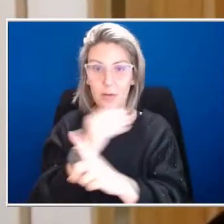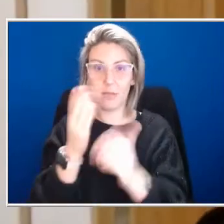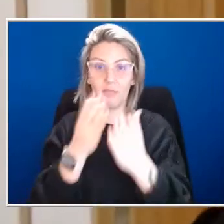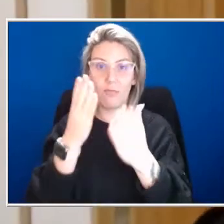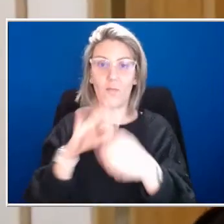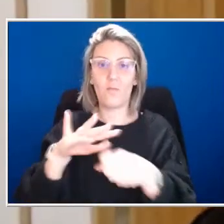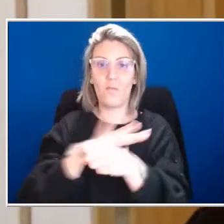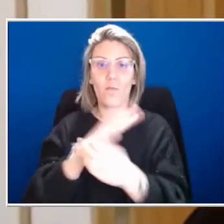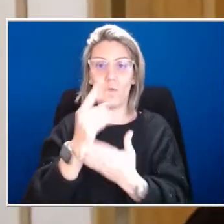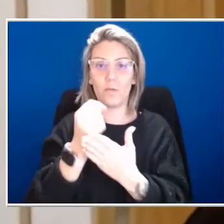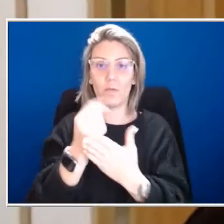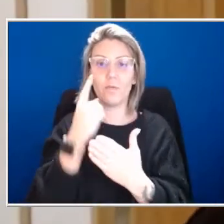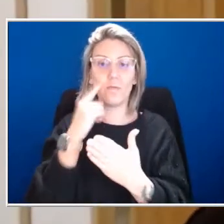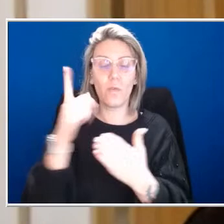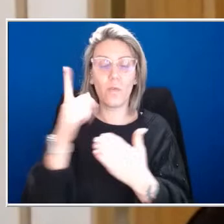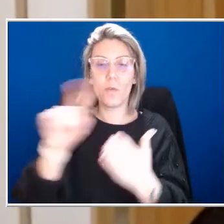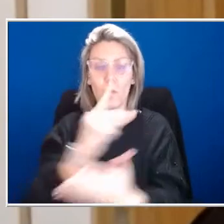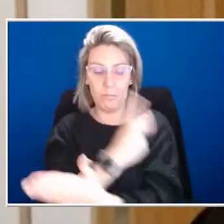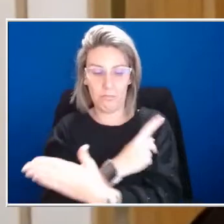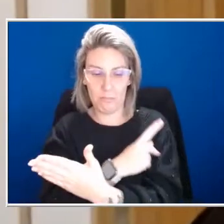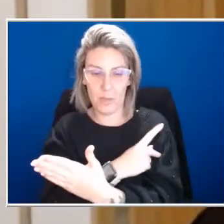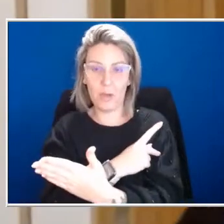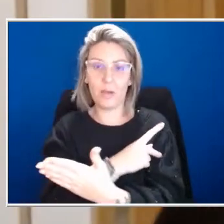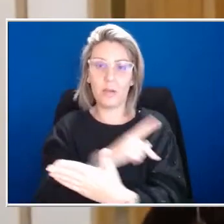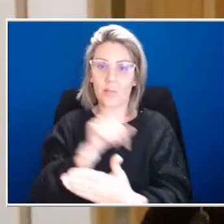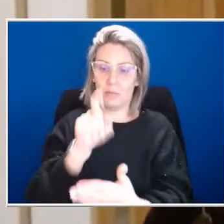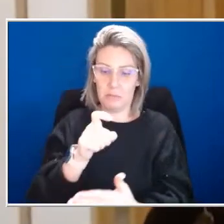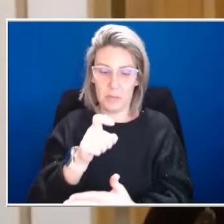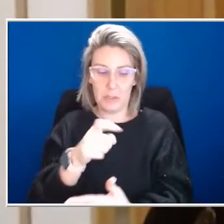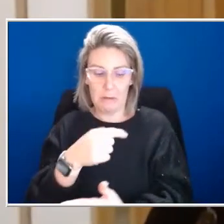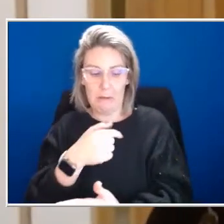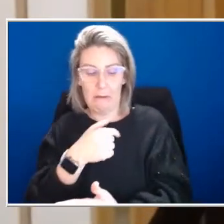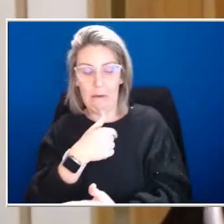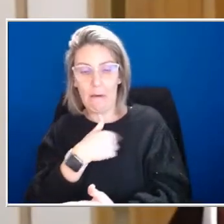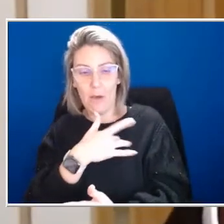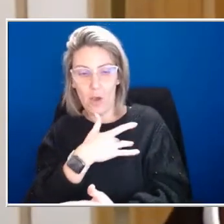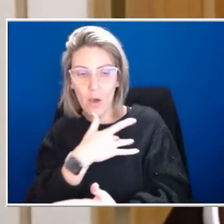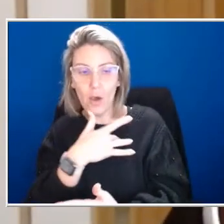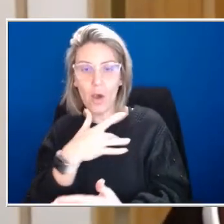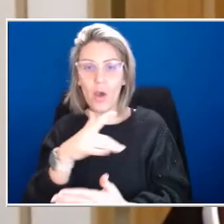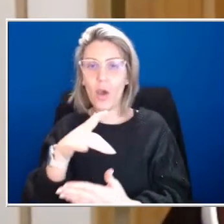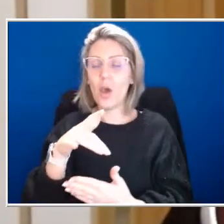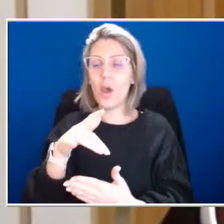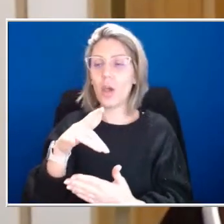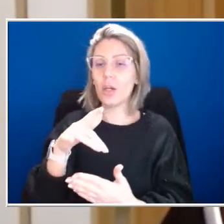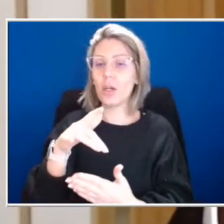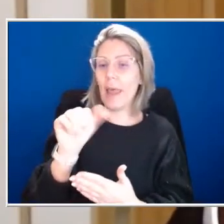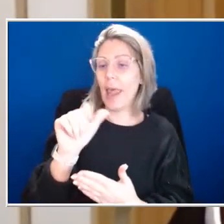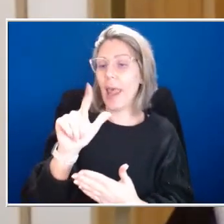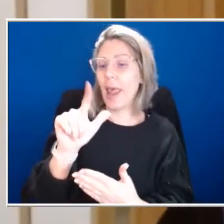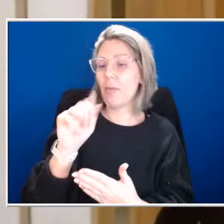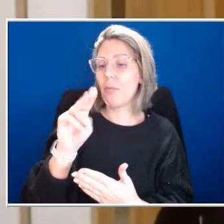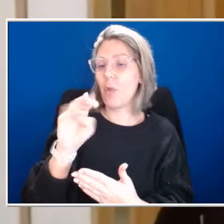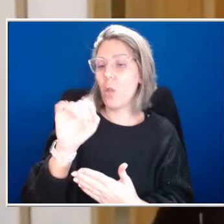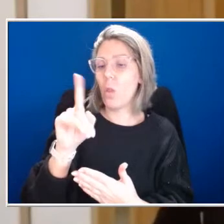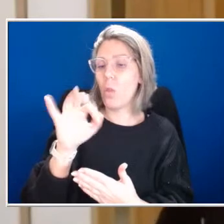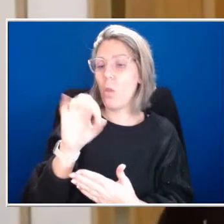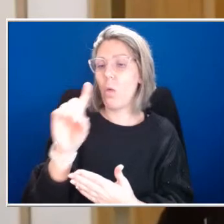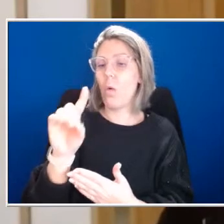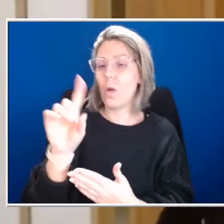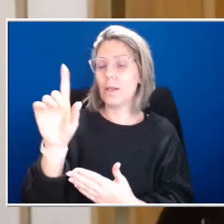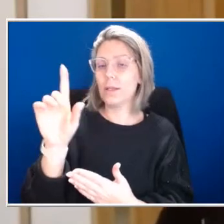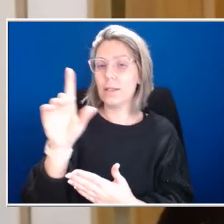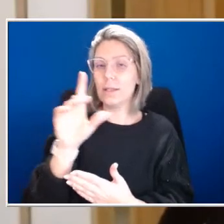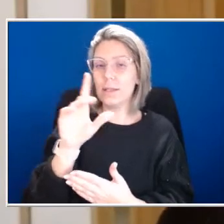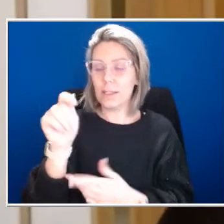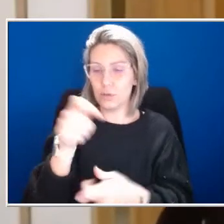for these patients, you need a heart amyloid team, you need very experienced heart transplant team, you